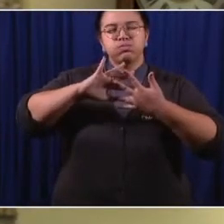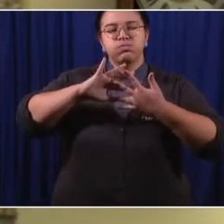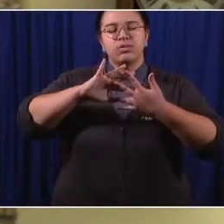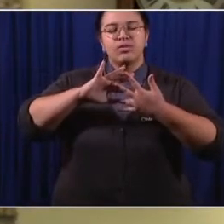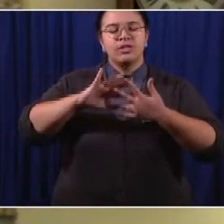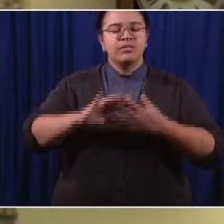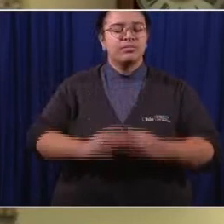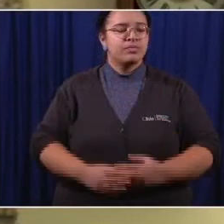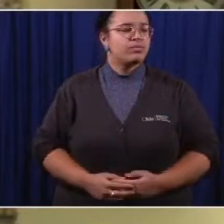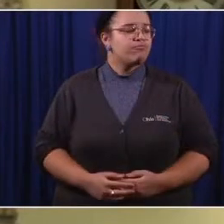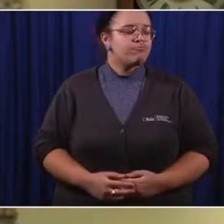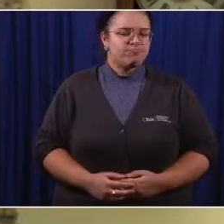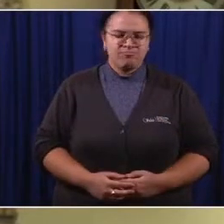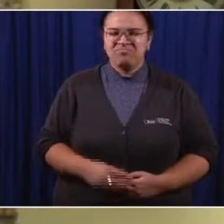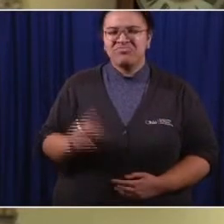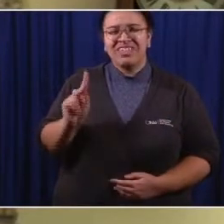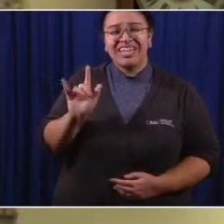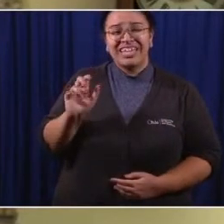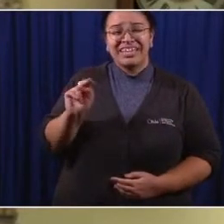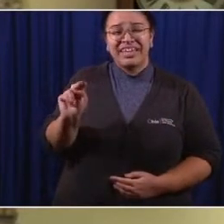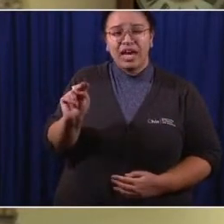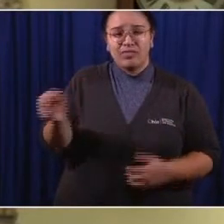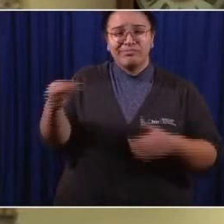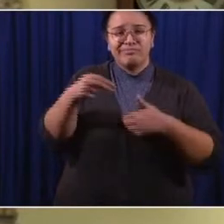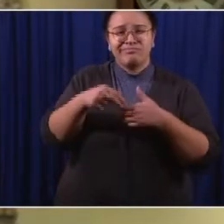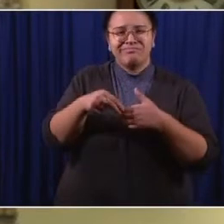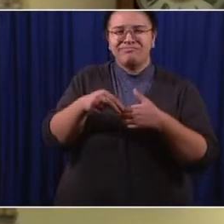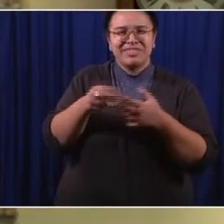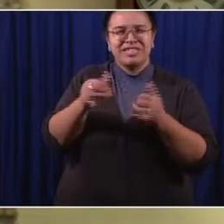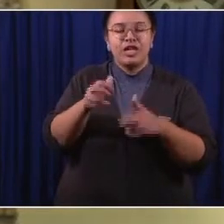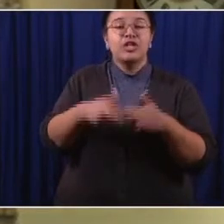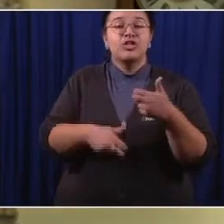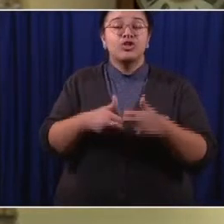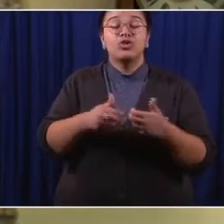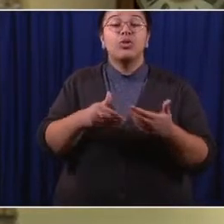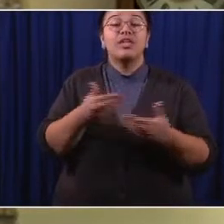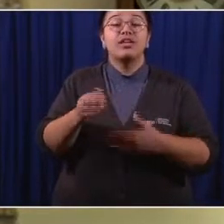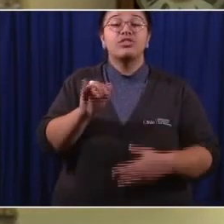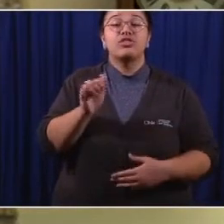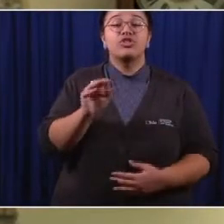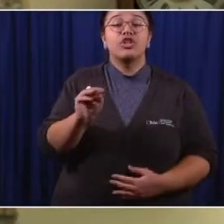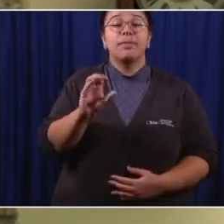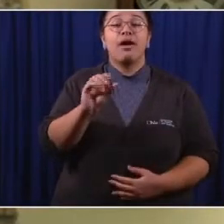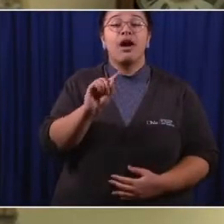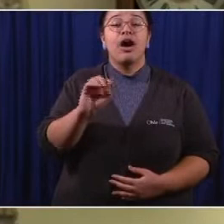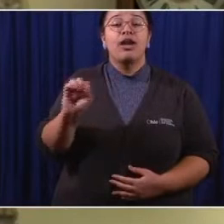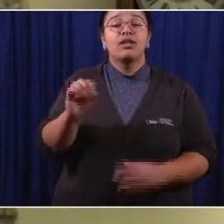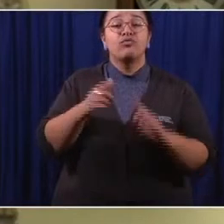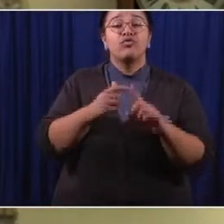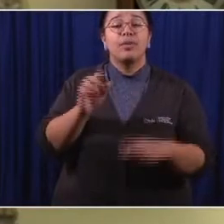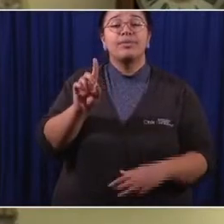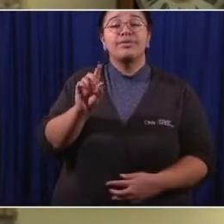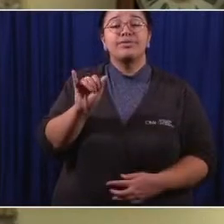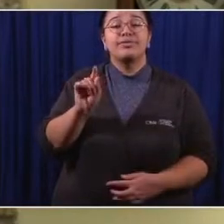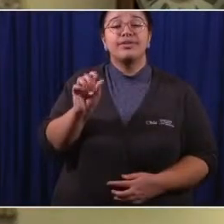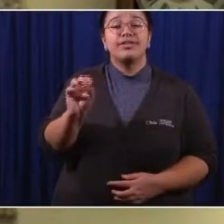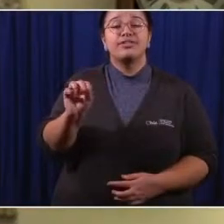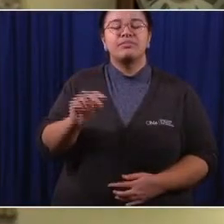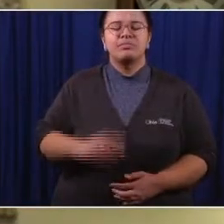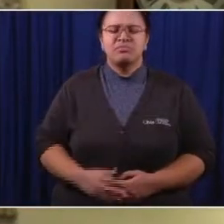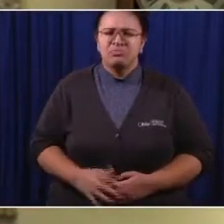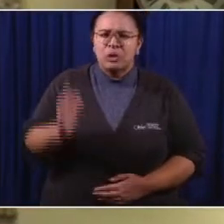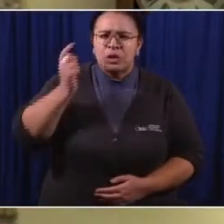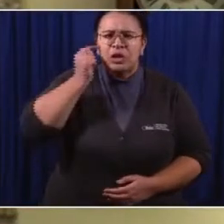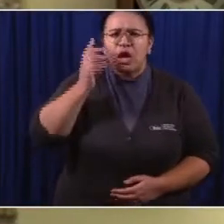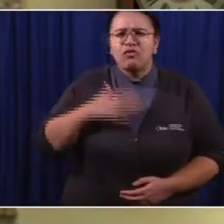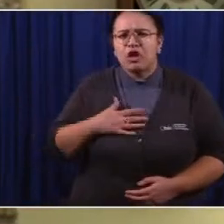We're still having issues with Kevin, so we'll go to Jim Oddie at WHIO in Dayton. Governor, I wanted to go back to the